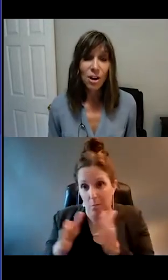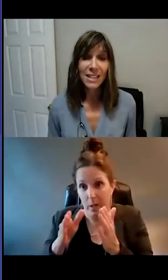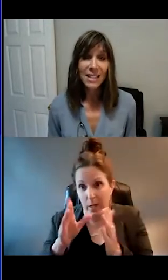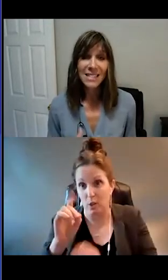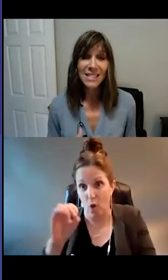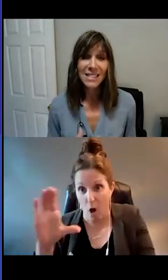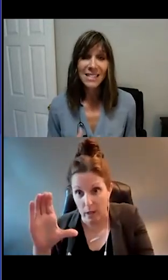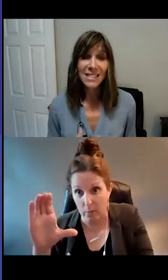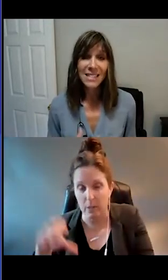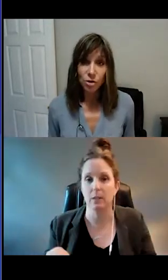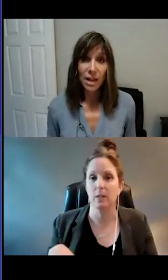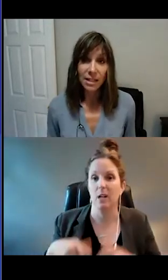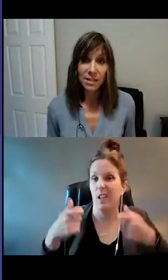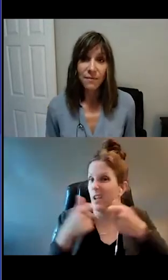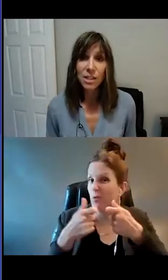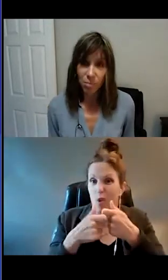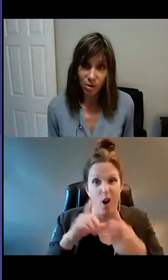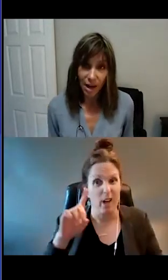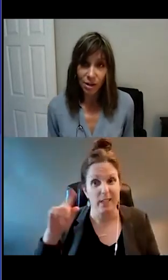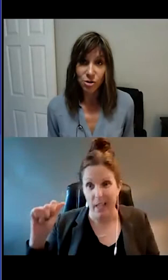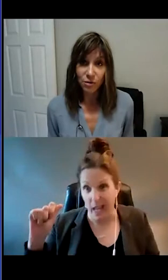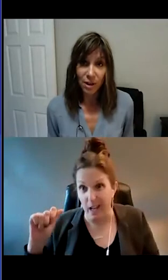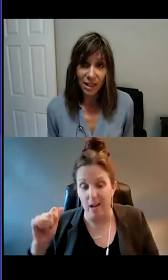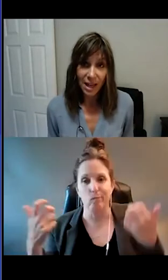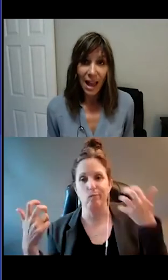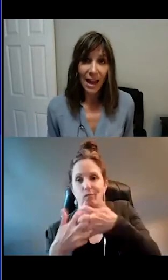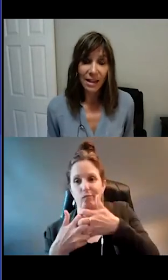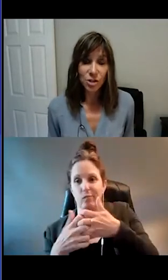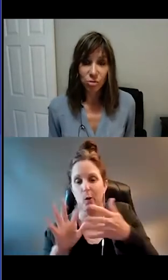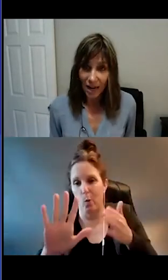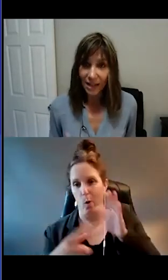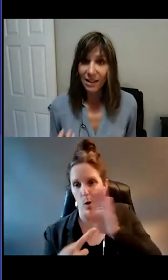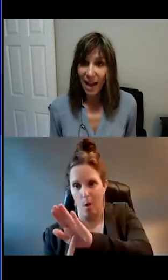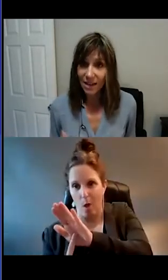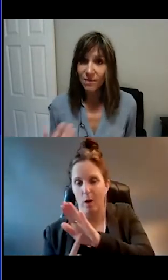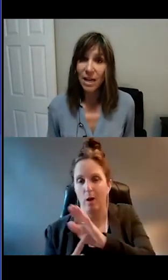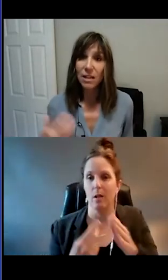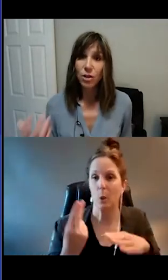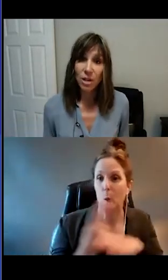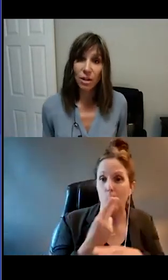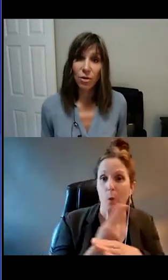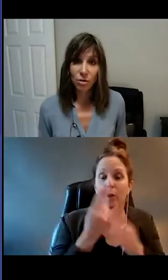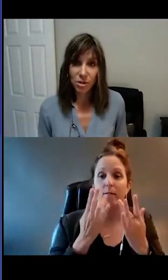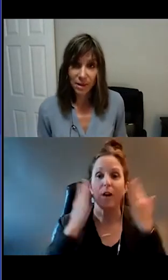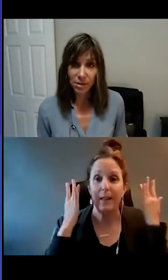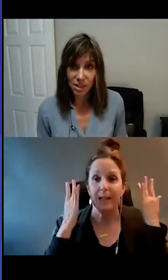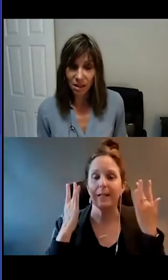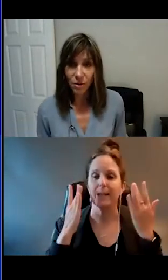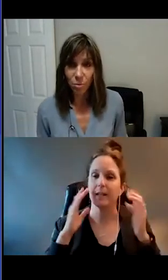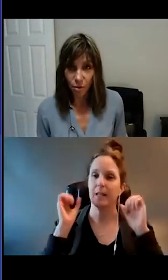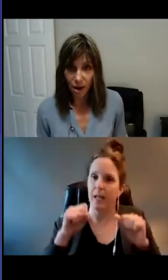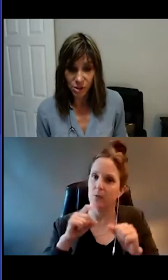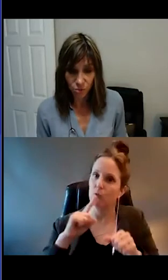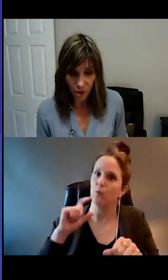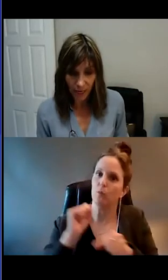the electronic data system so that it's feasible and user-friendly and is tracking the kind of data that you need in order to be able to